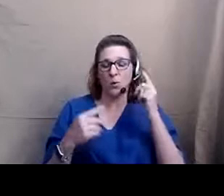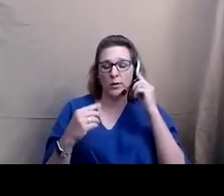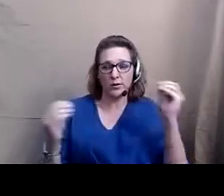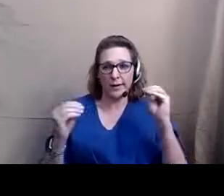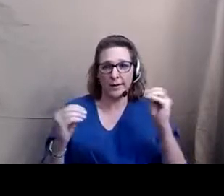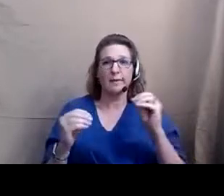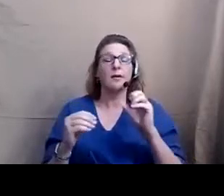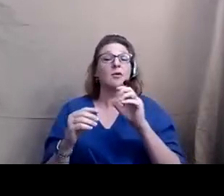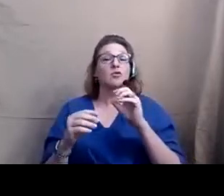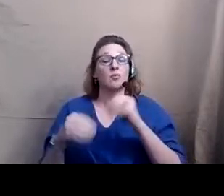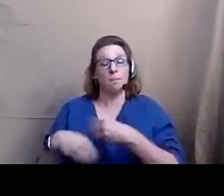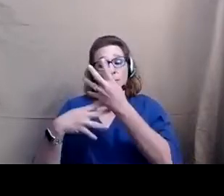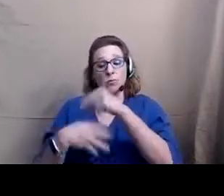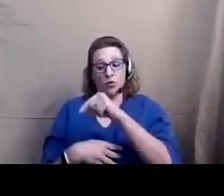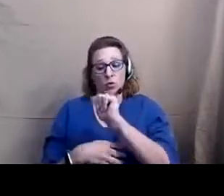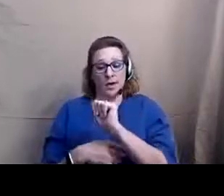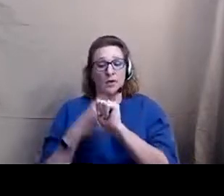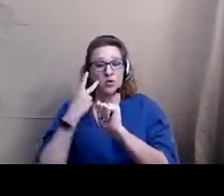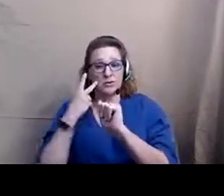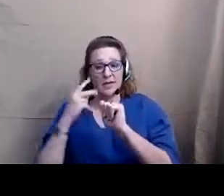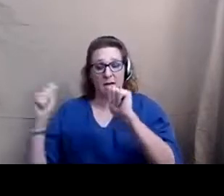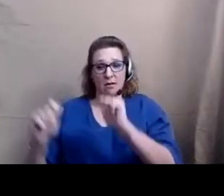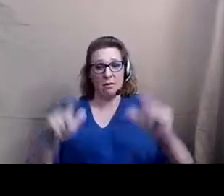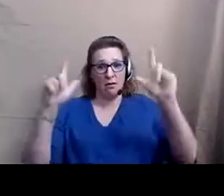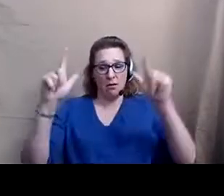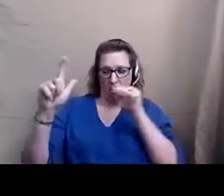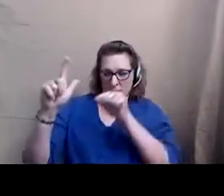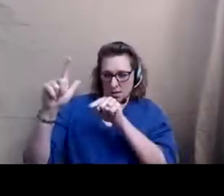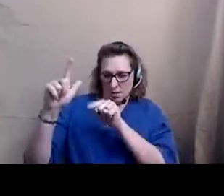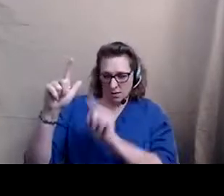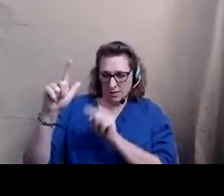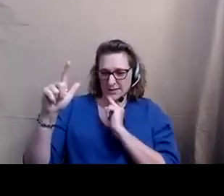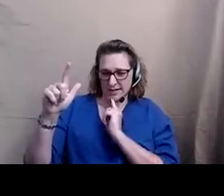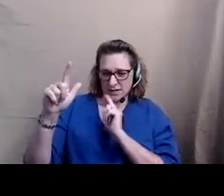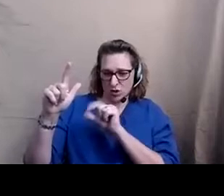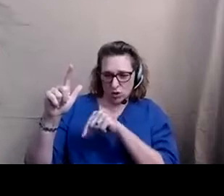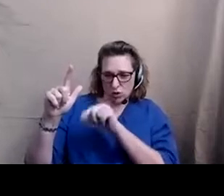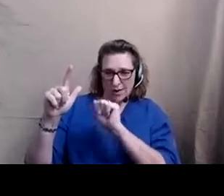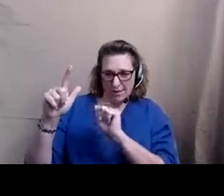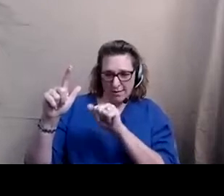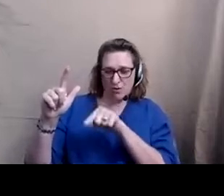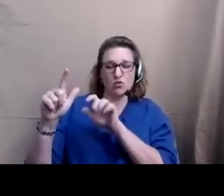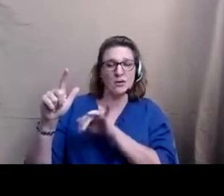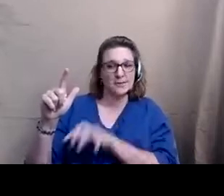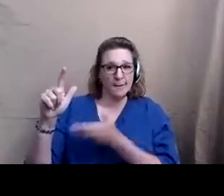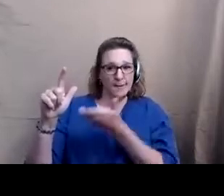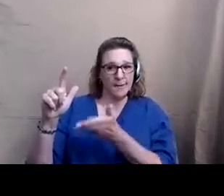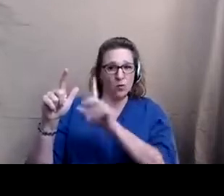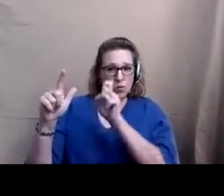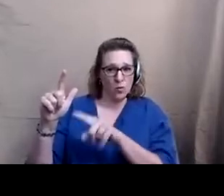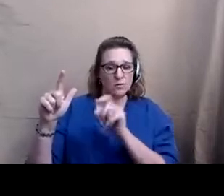your screen, at the bottom of the Zoom app, that just says Q&A, so you can click on that and type in your questions.